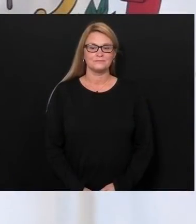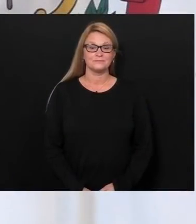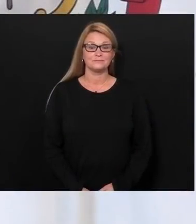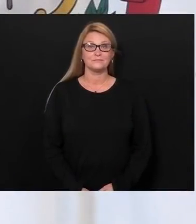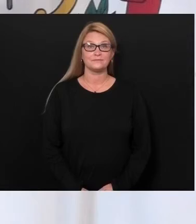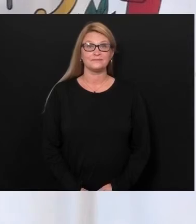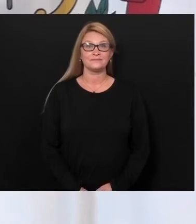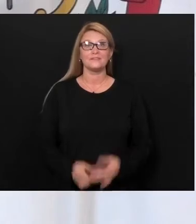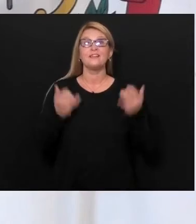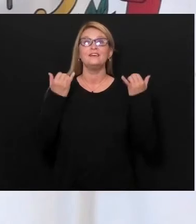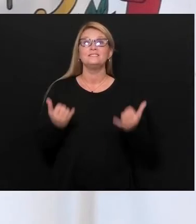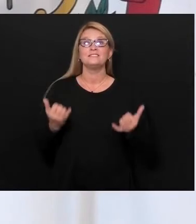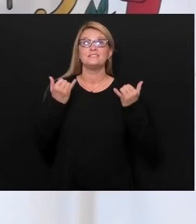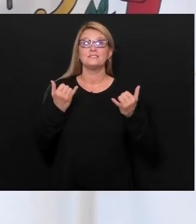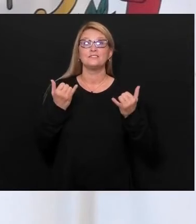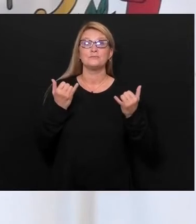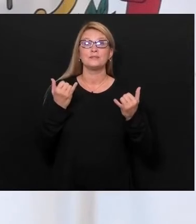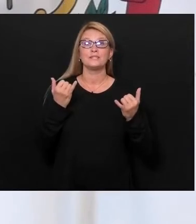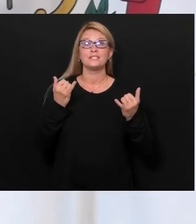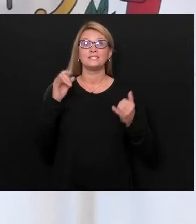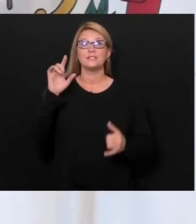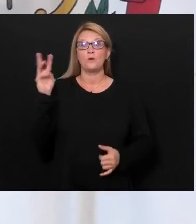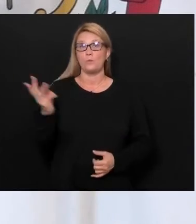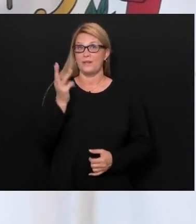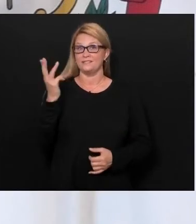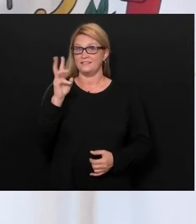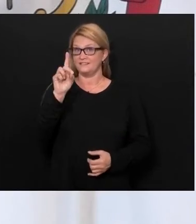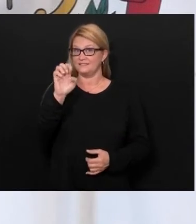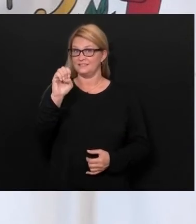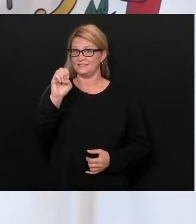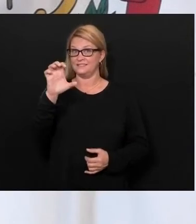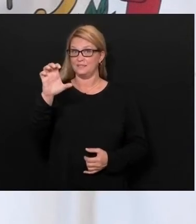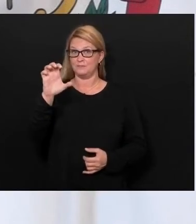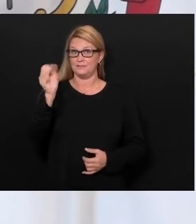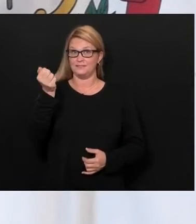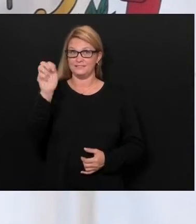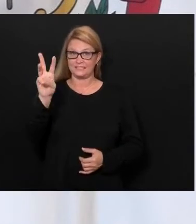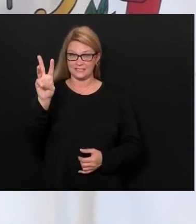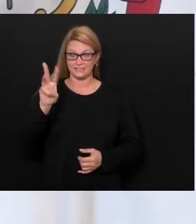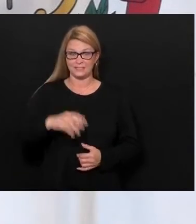Well, today is Wednesday, December the 16th.